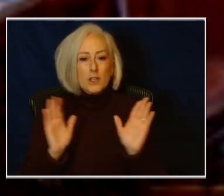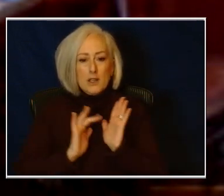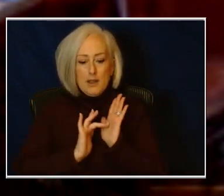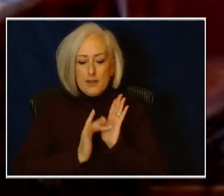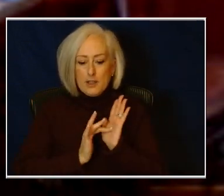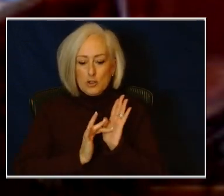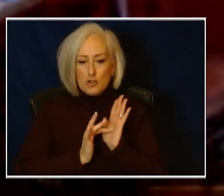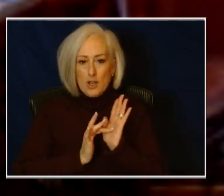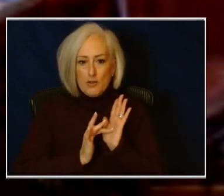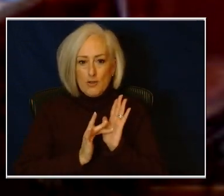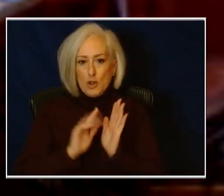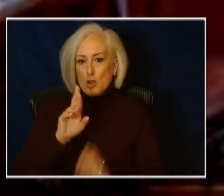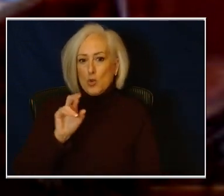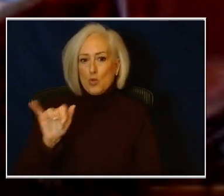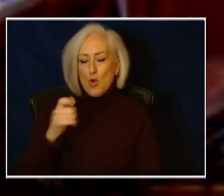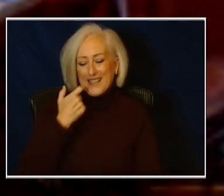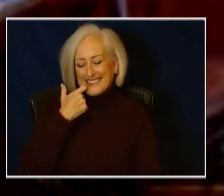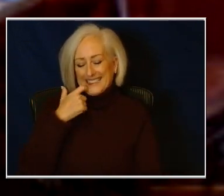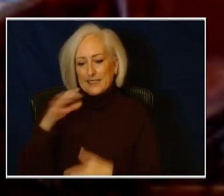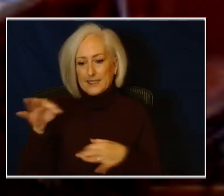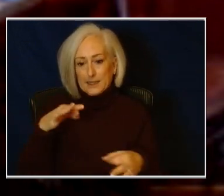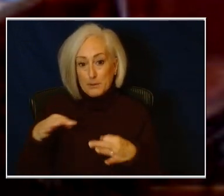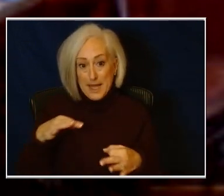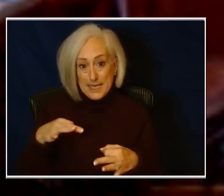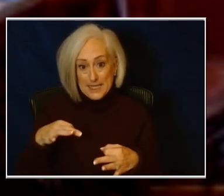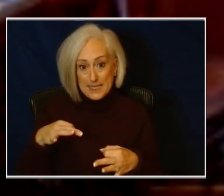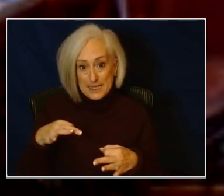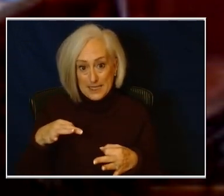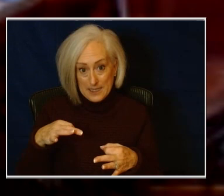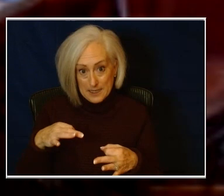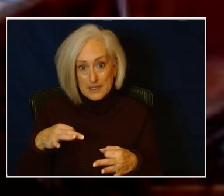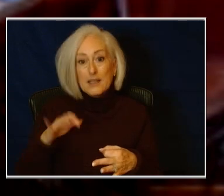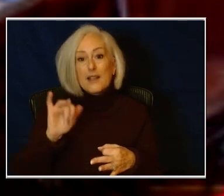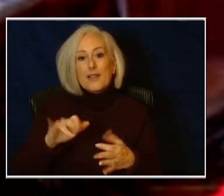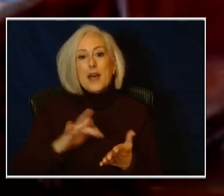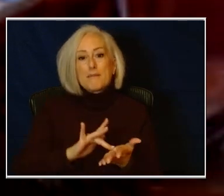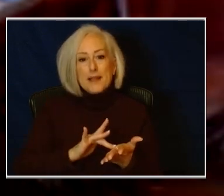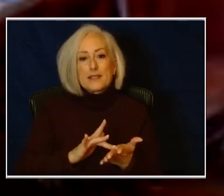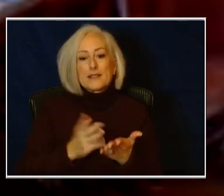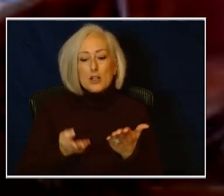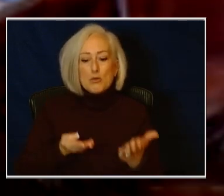Roy has just explained, the drug is provided free by the